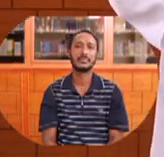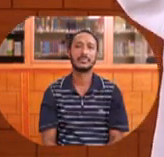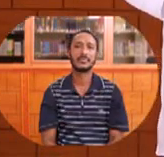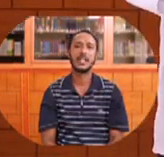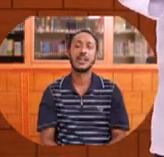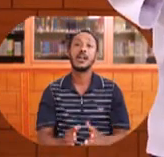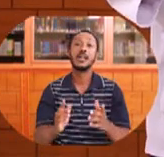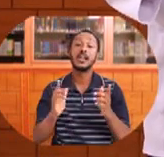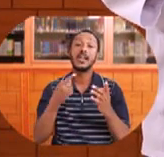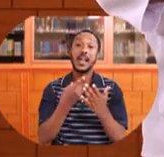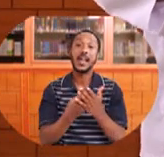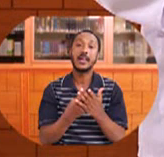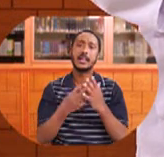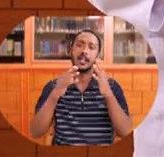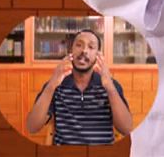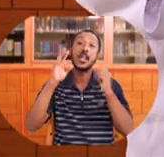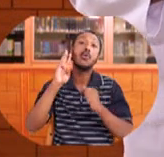the ability of water